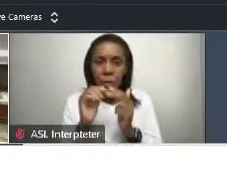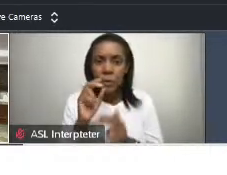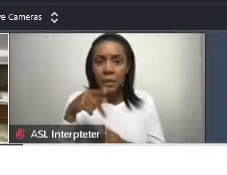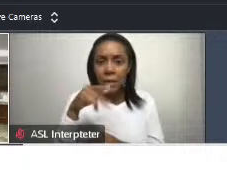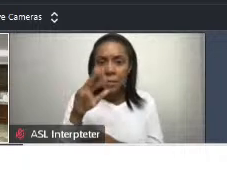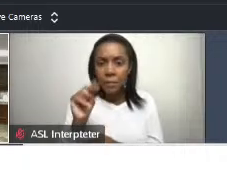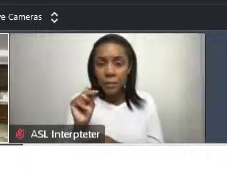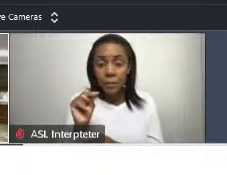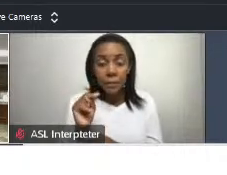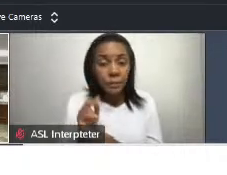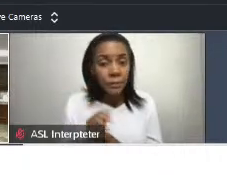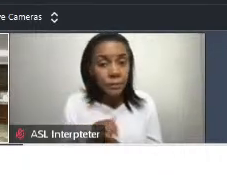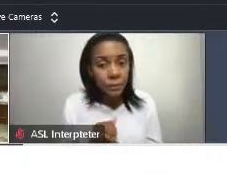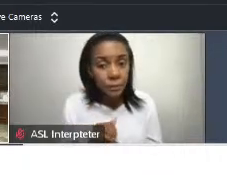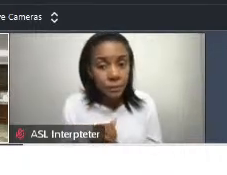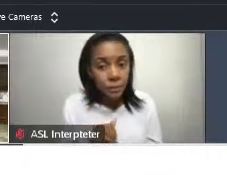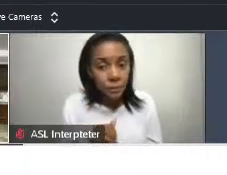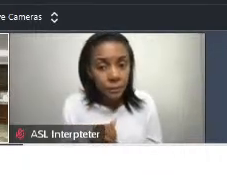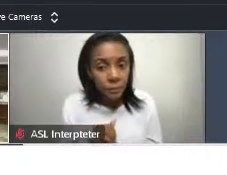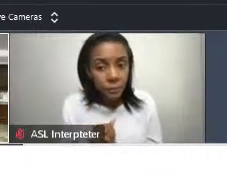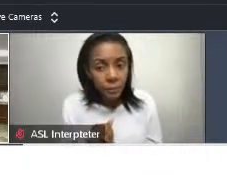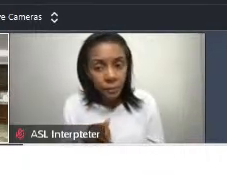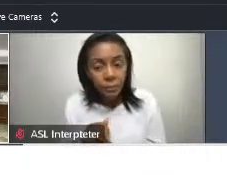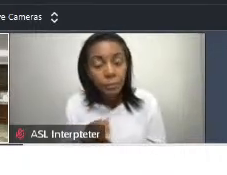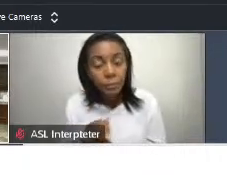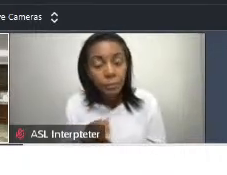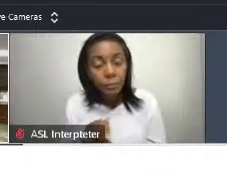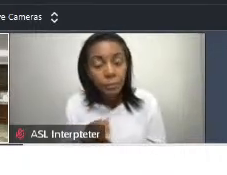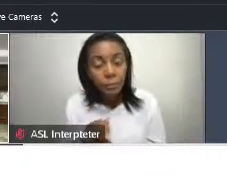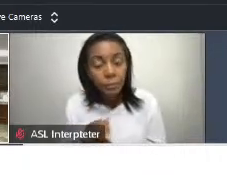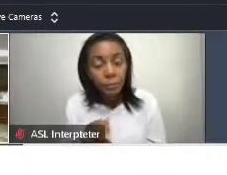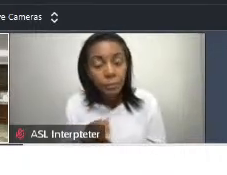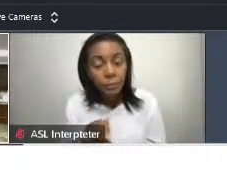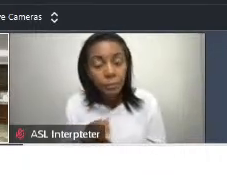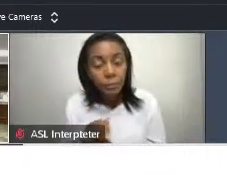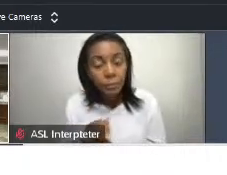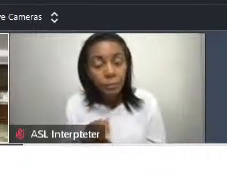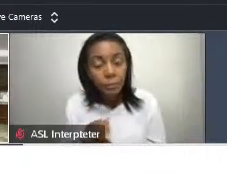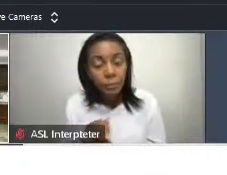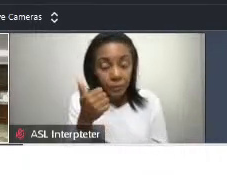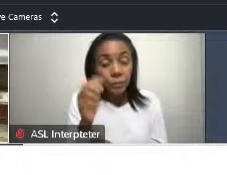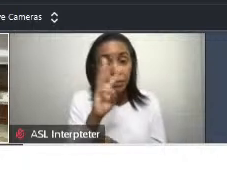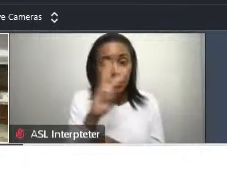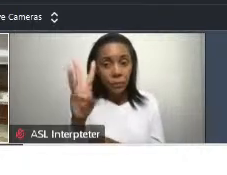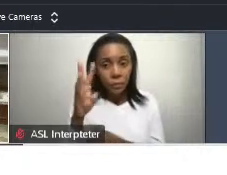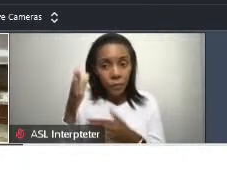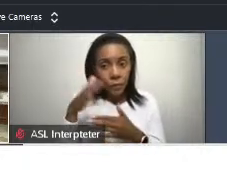to enhance the buffer between the home on the